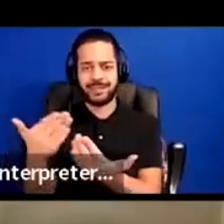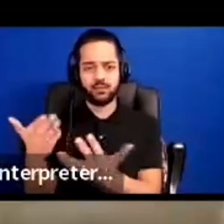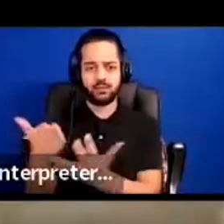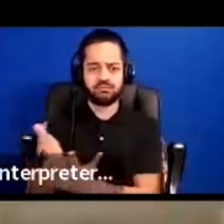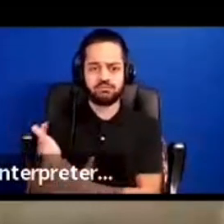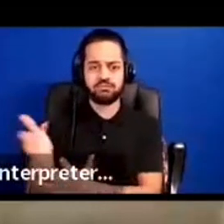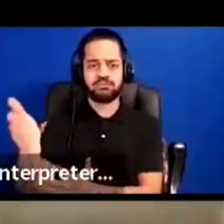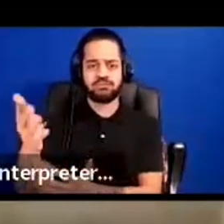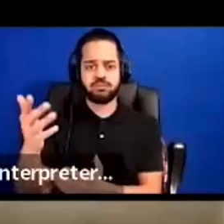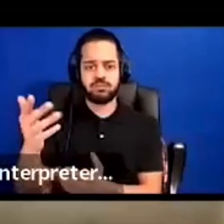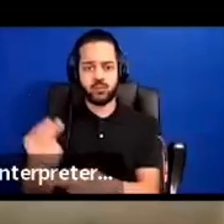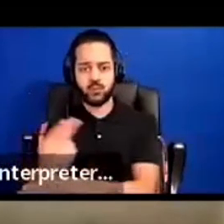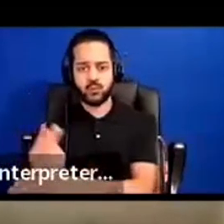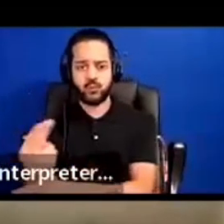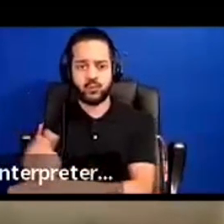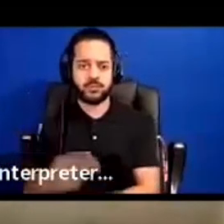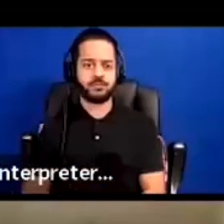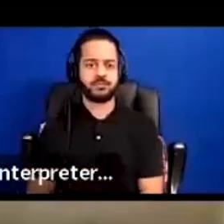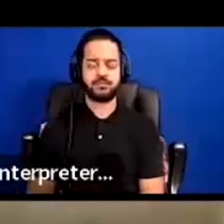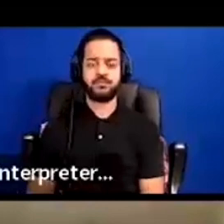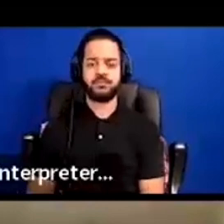access and ease of use.